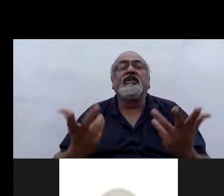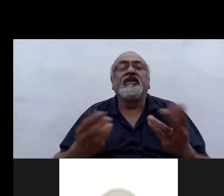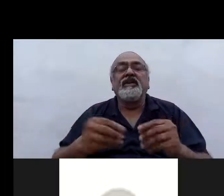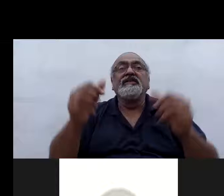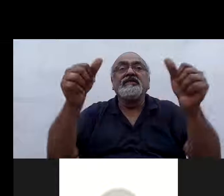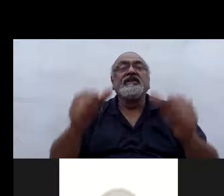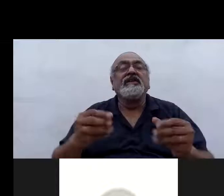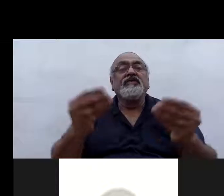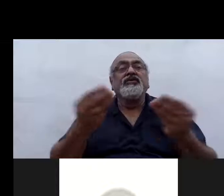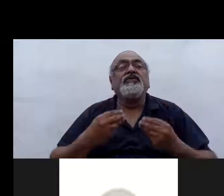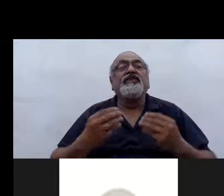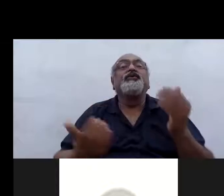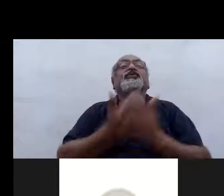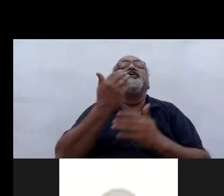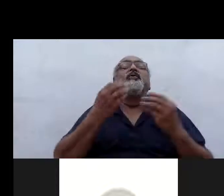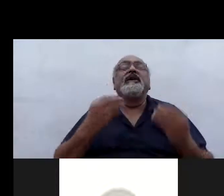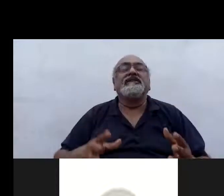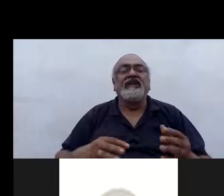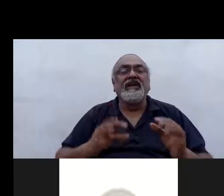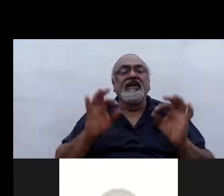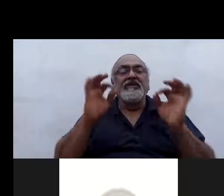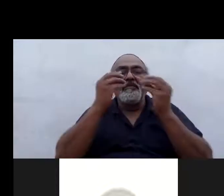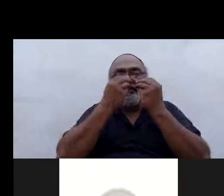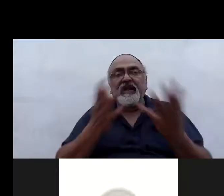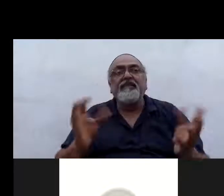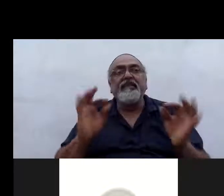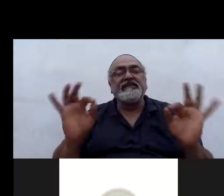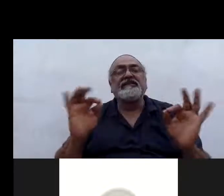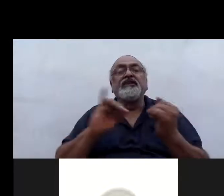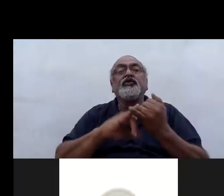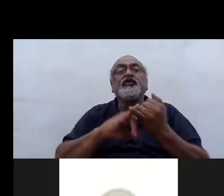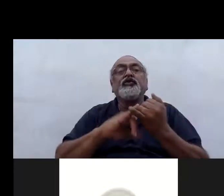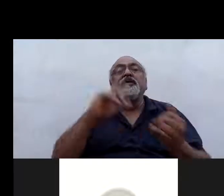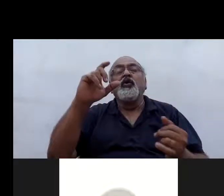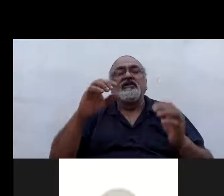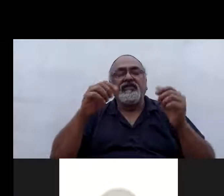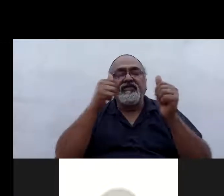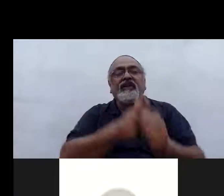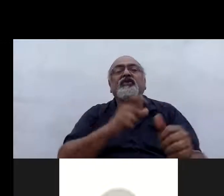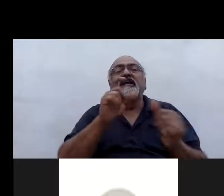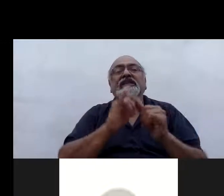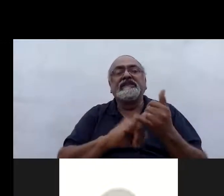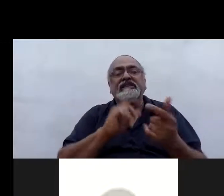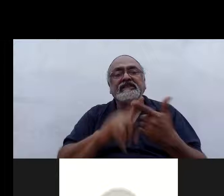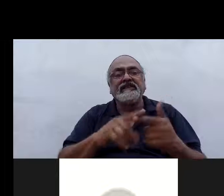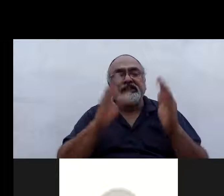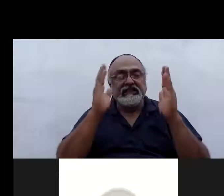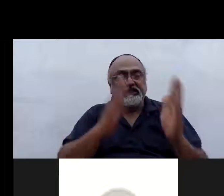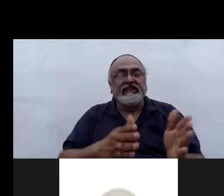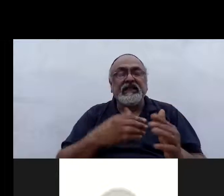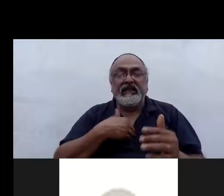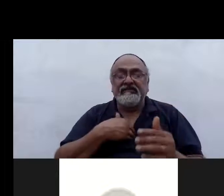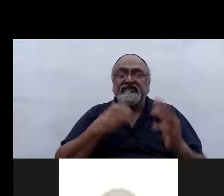so it is better, it is recommended to opt for Supreme Court cases. Even I did a